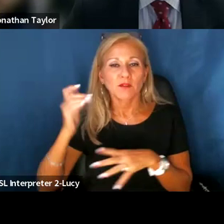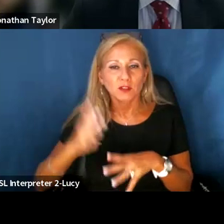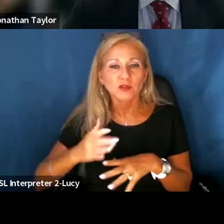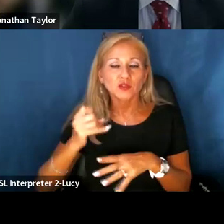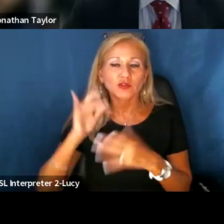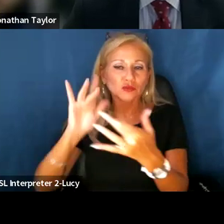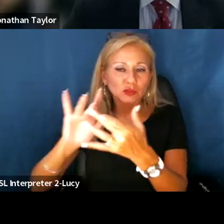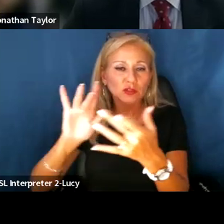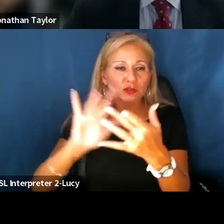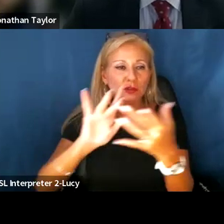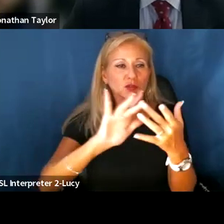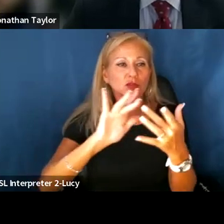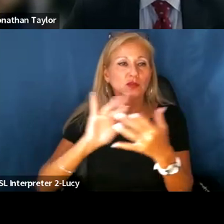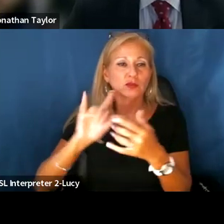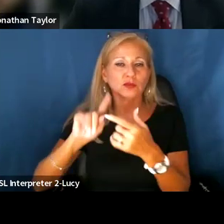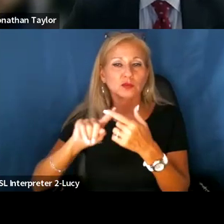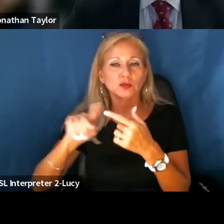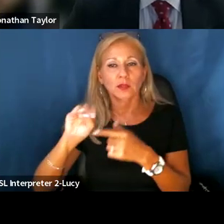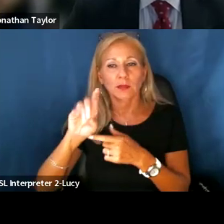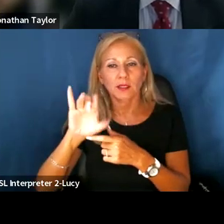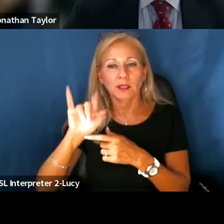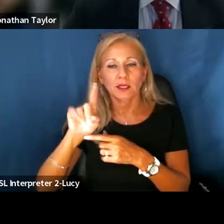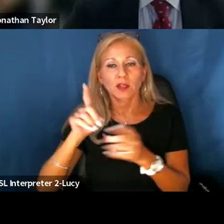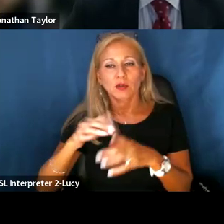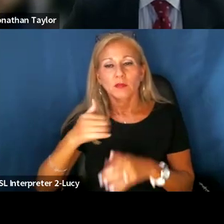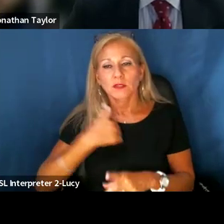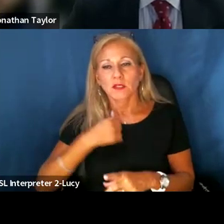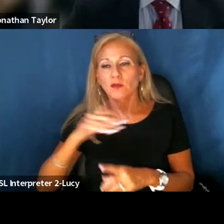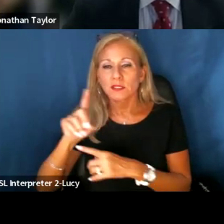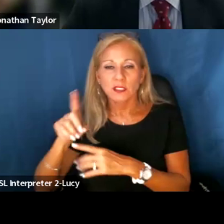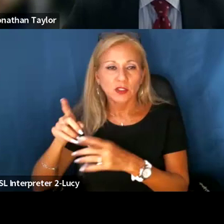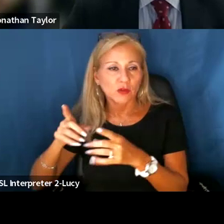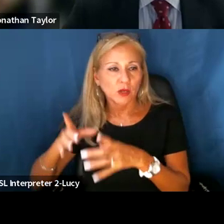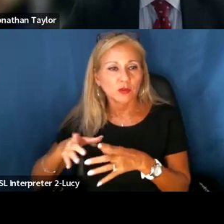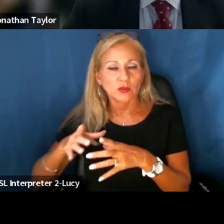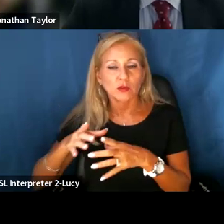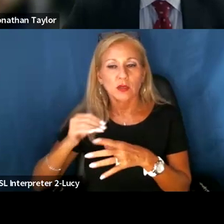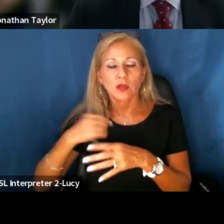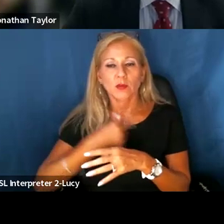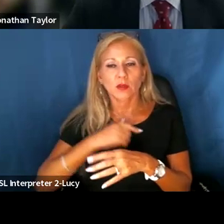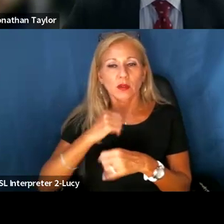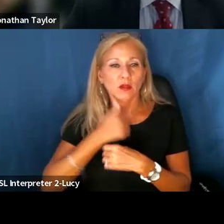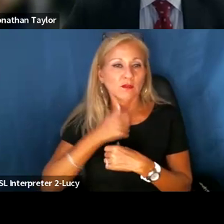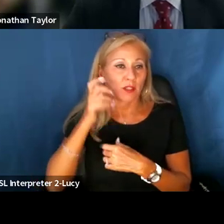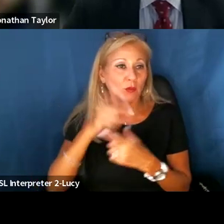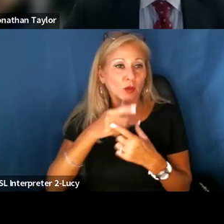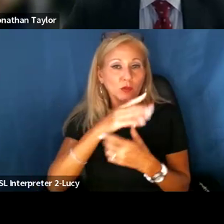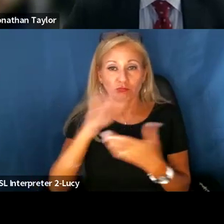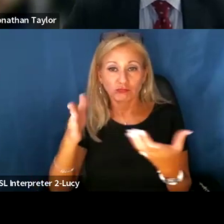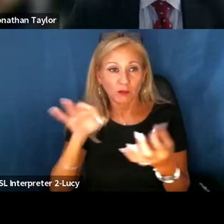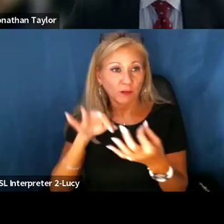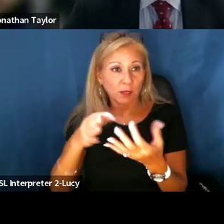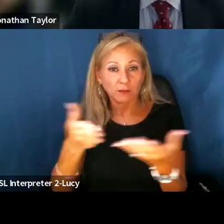reach out to the Medicaid director, myself, to the DD director, And we'd love to hear what you